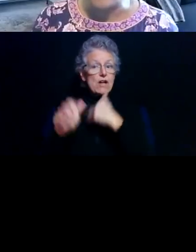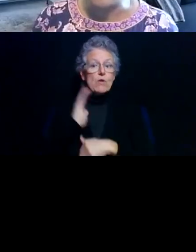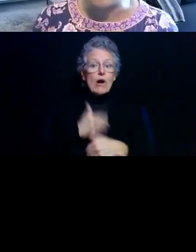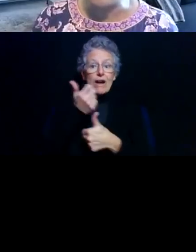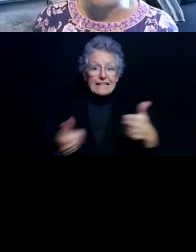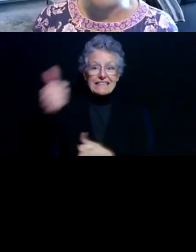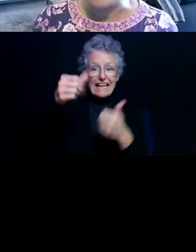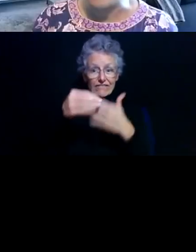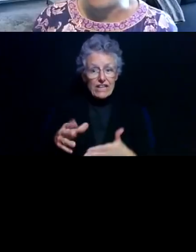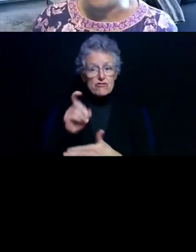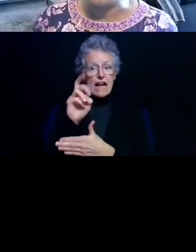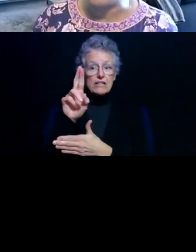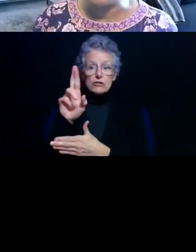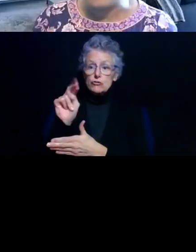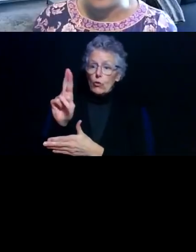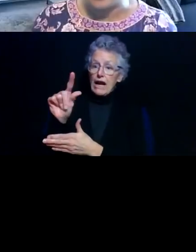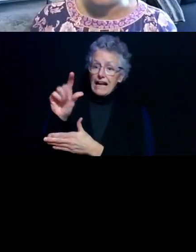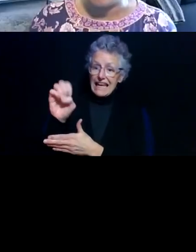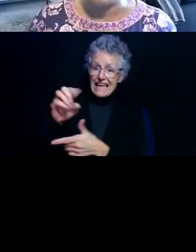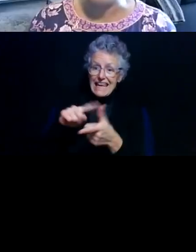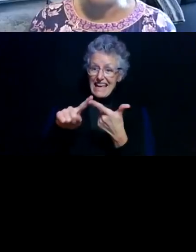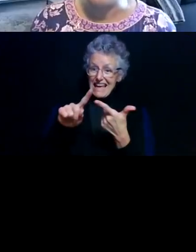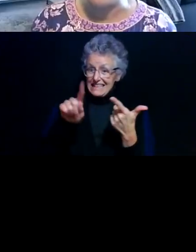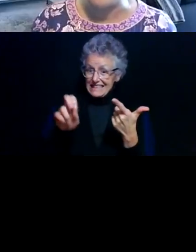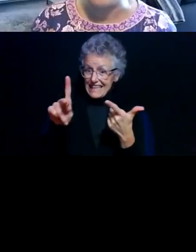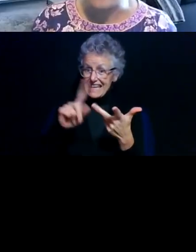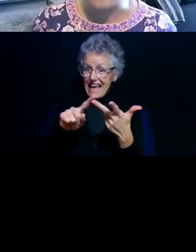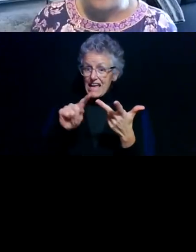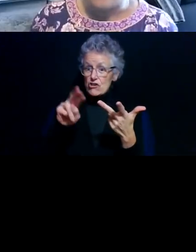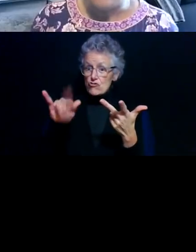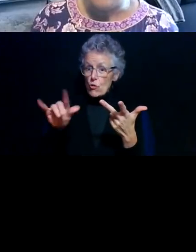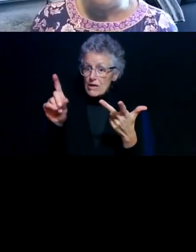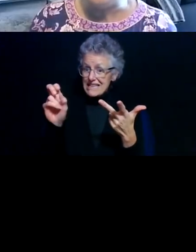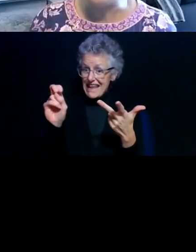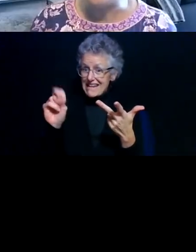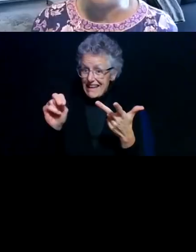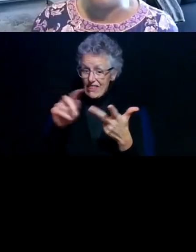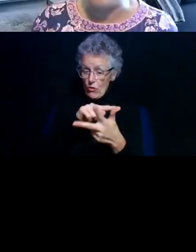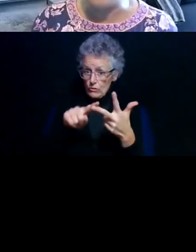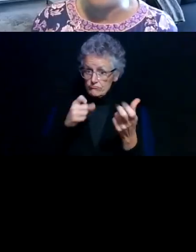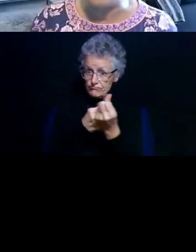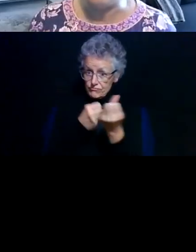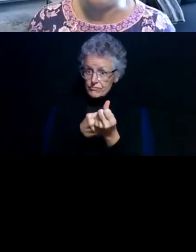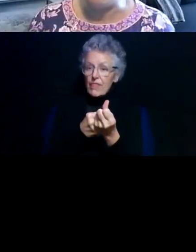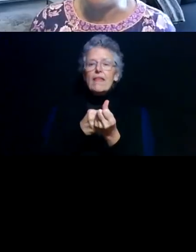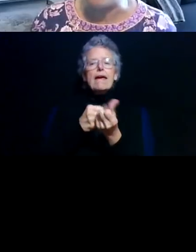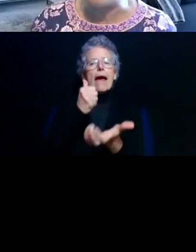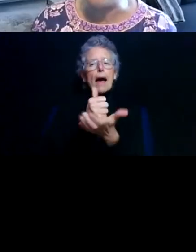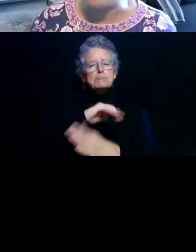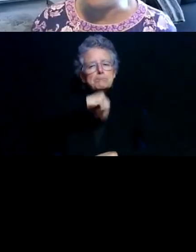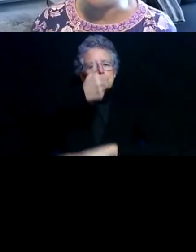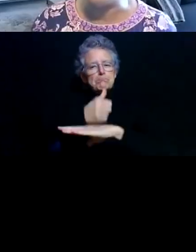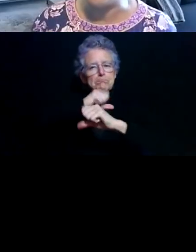leaders, Drs. Runge and Dr. Zink and Mr. Tony Denton. And they help to set the vision and the